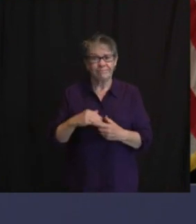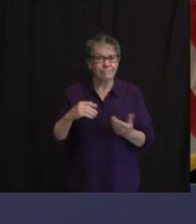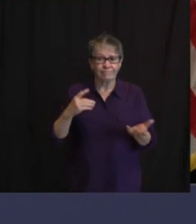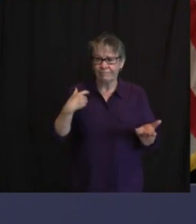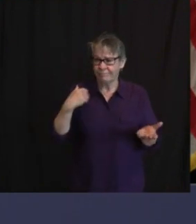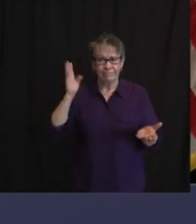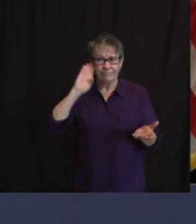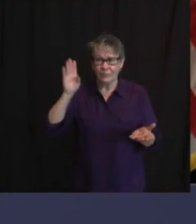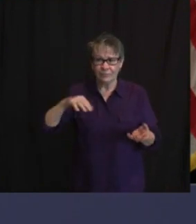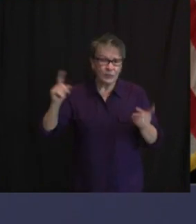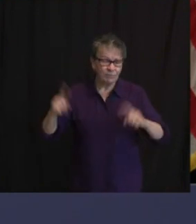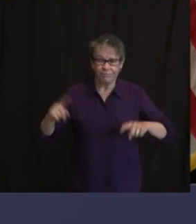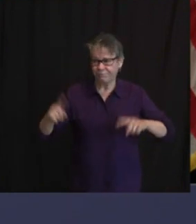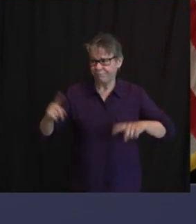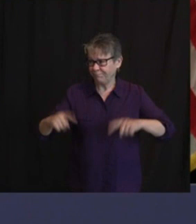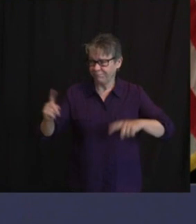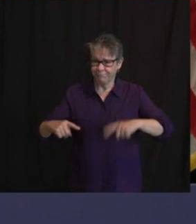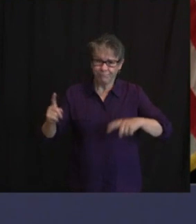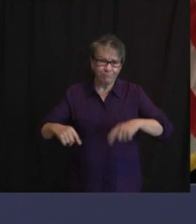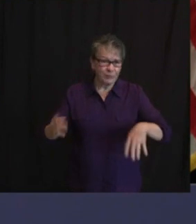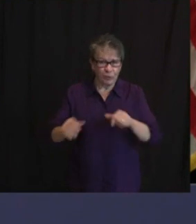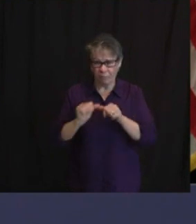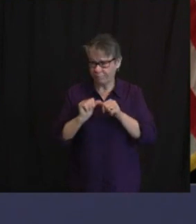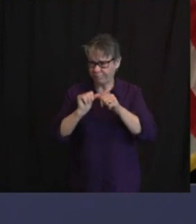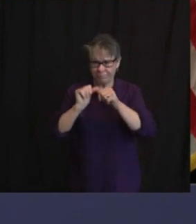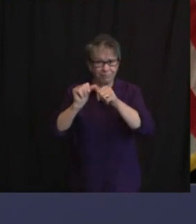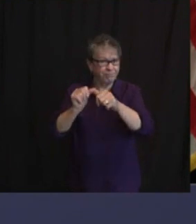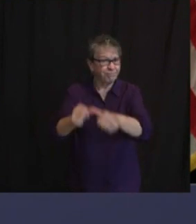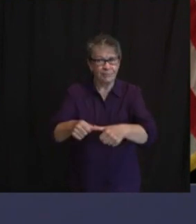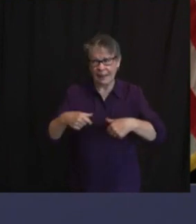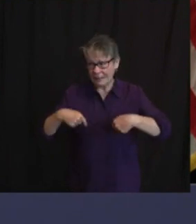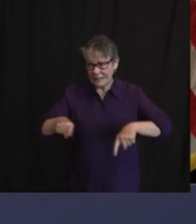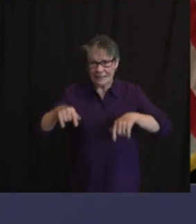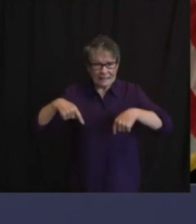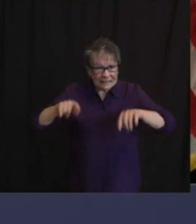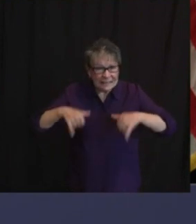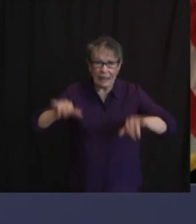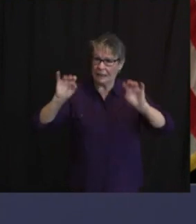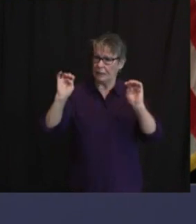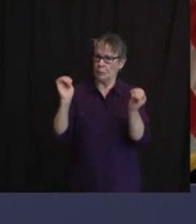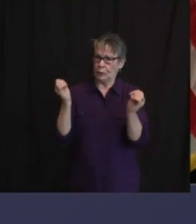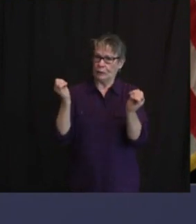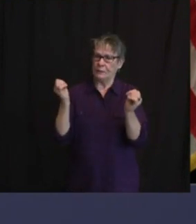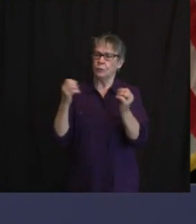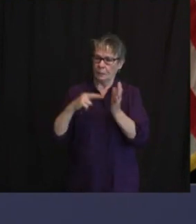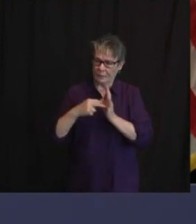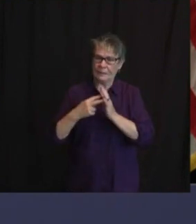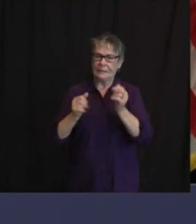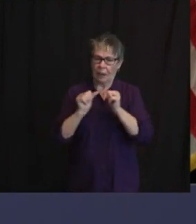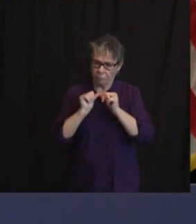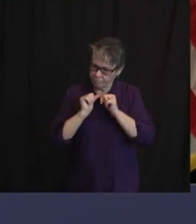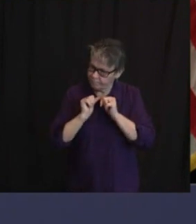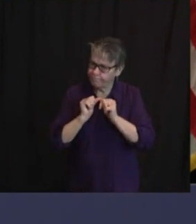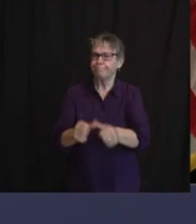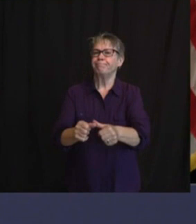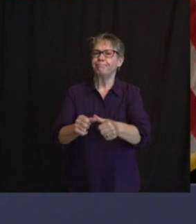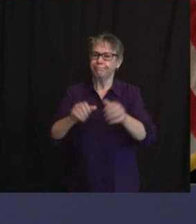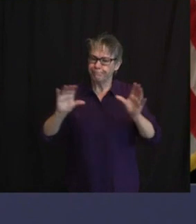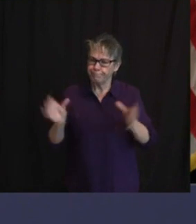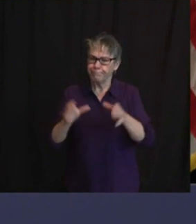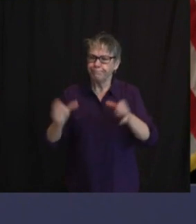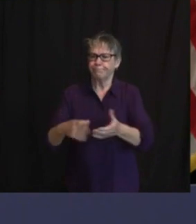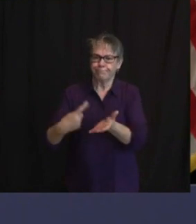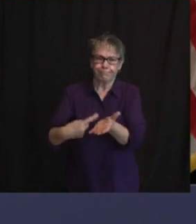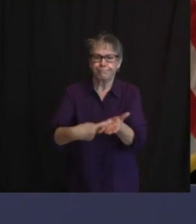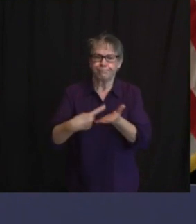stay plus or minus with the same schedule we've been on. Again, we'll hope to be able to get you over the coming